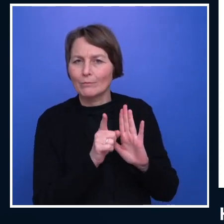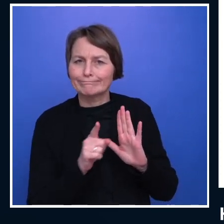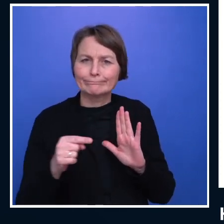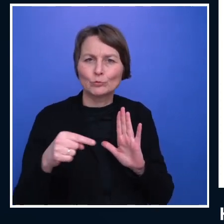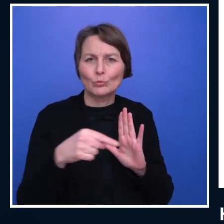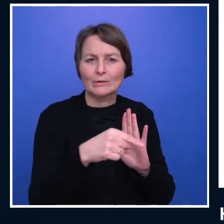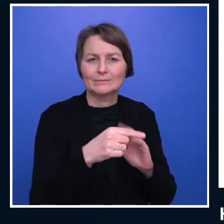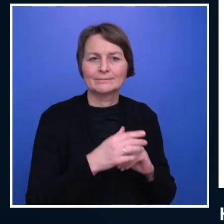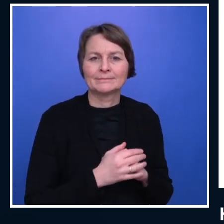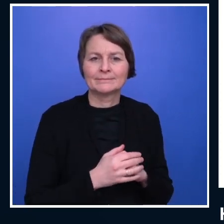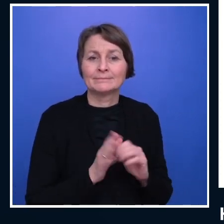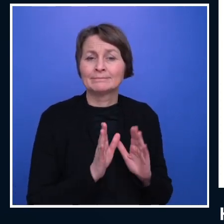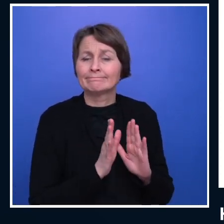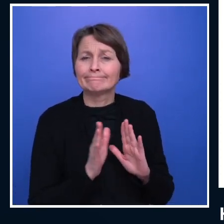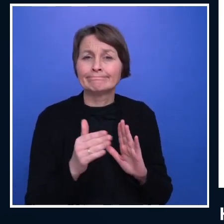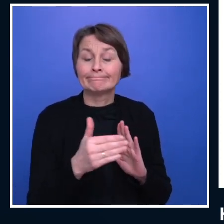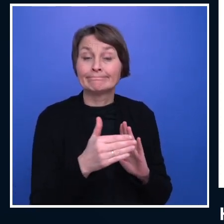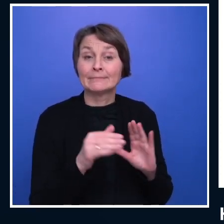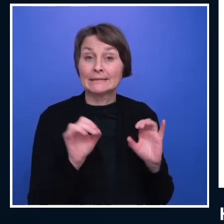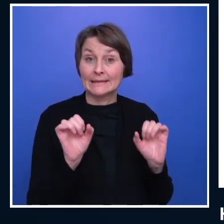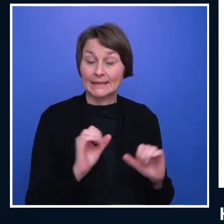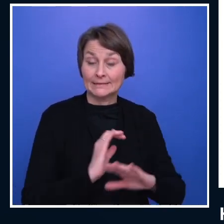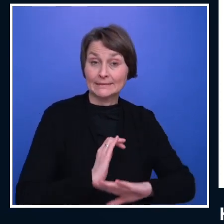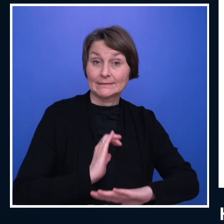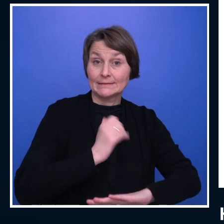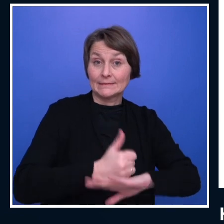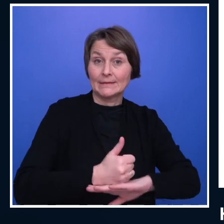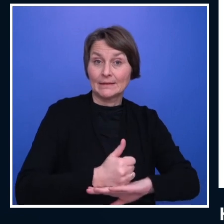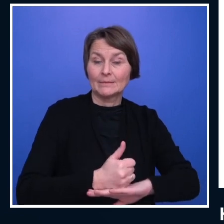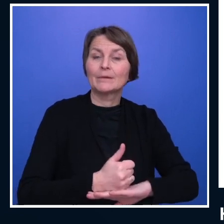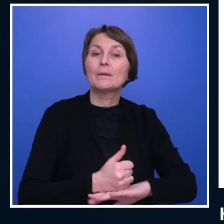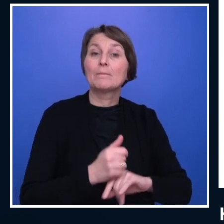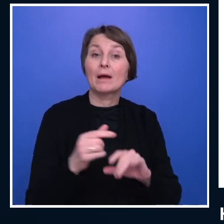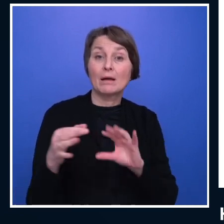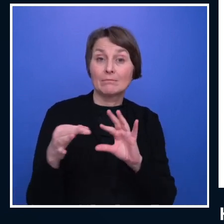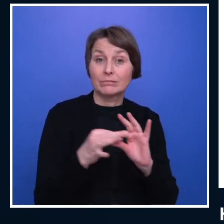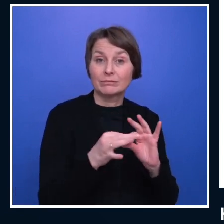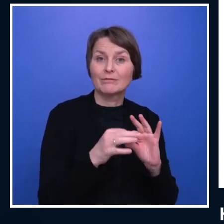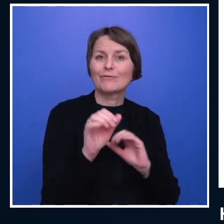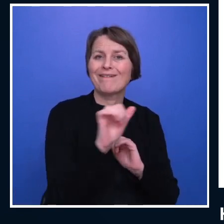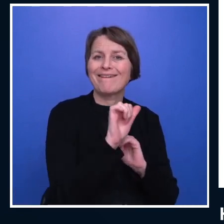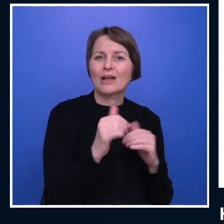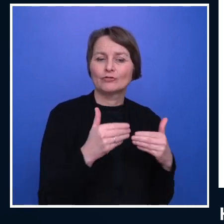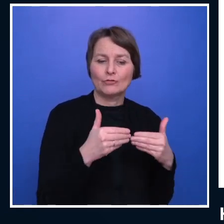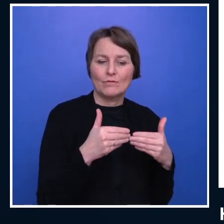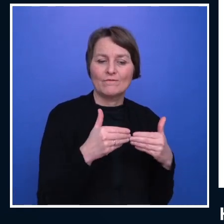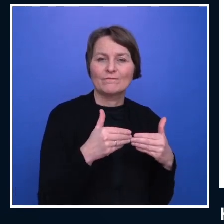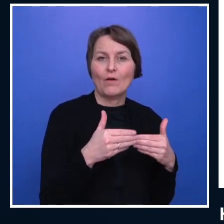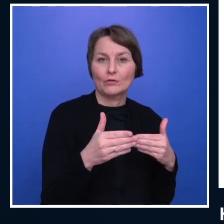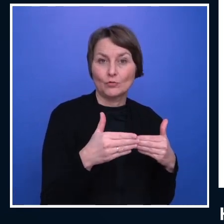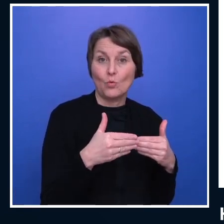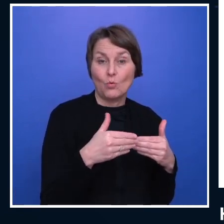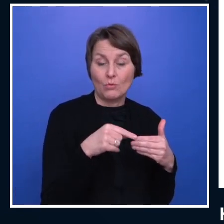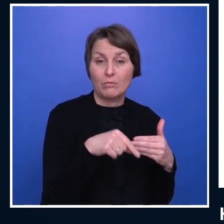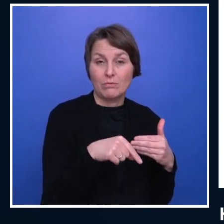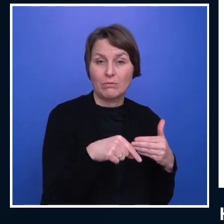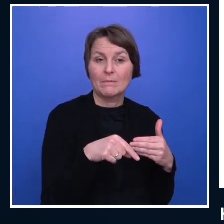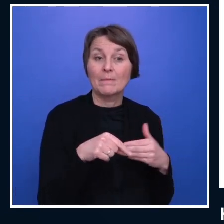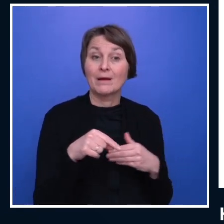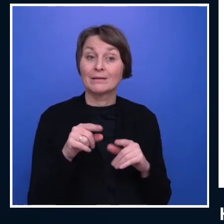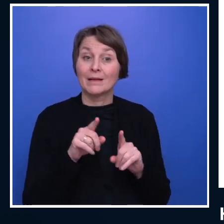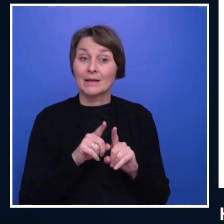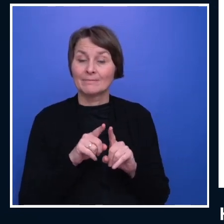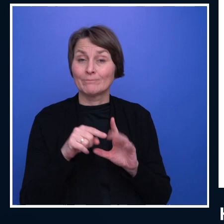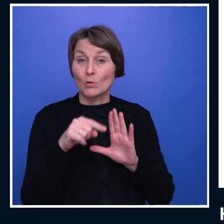rules and use the routing engine within Azure Front Door. However, each of these routing rules is, and I could be off